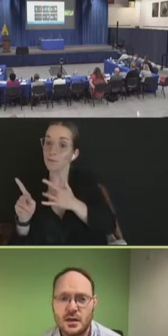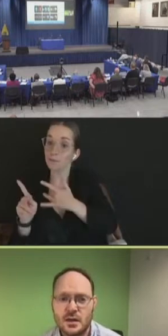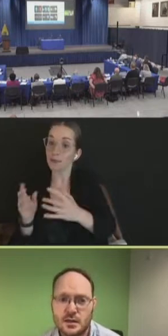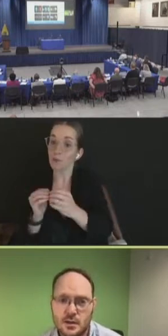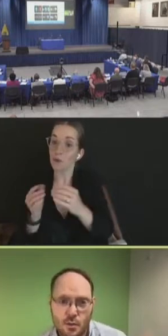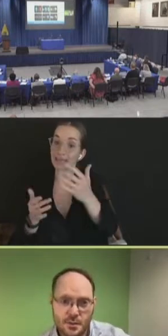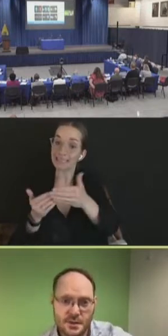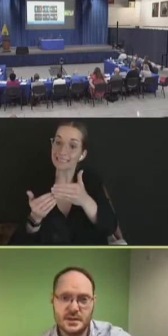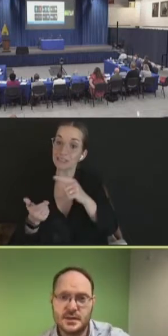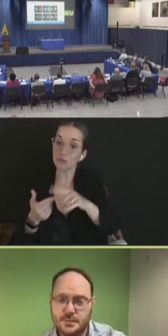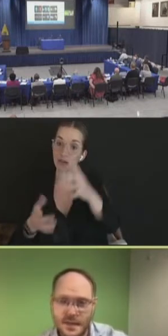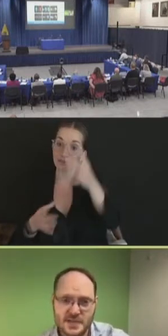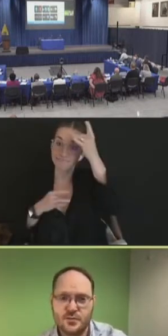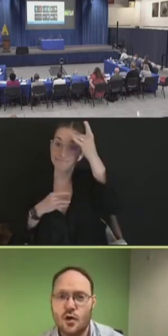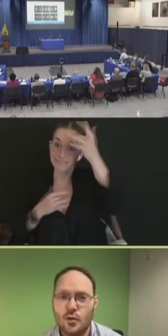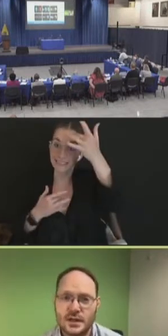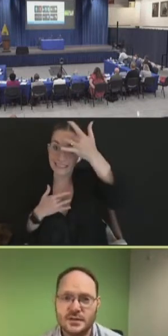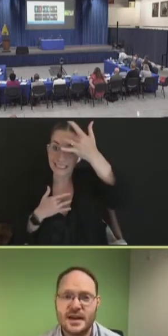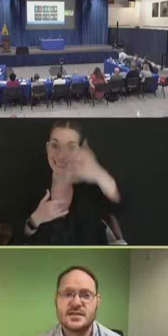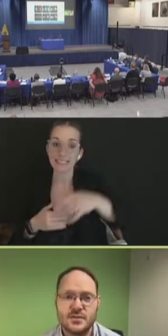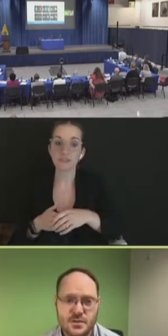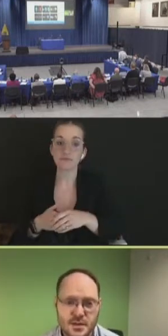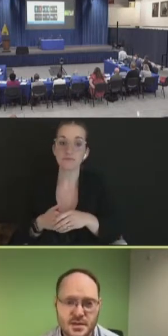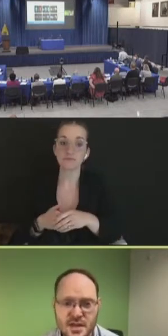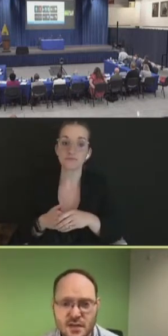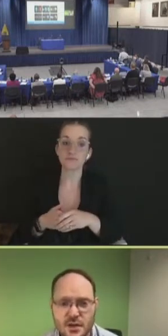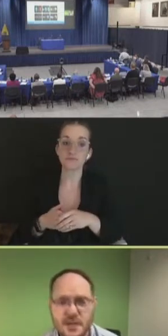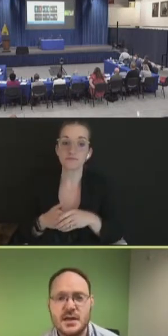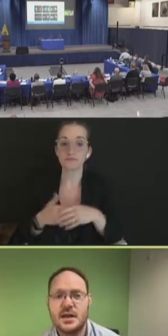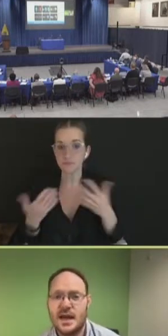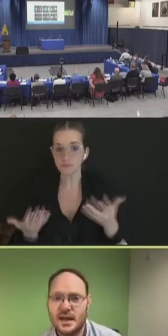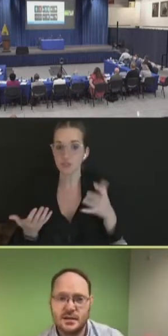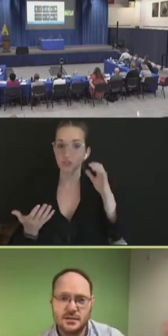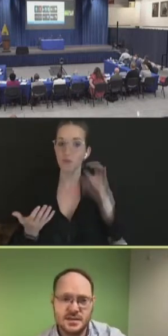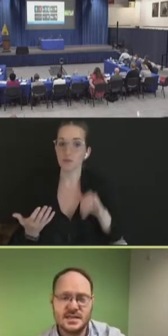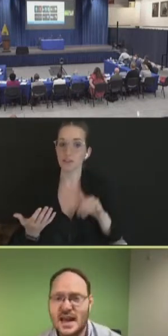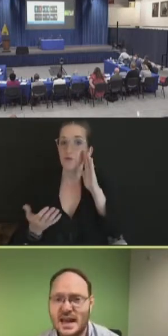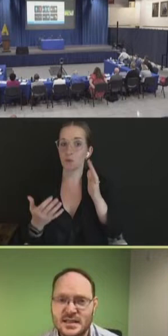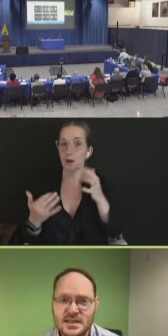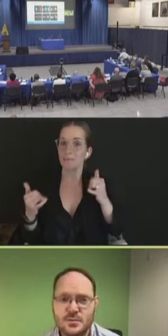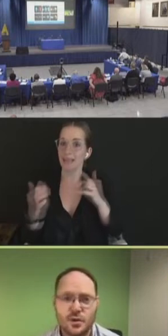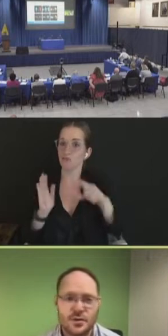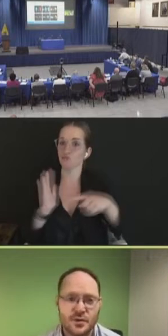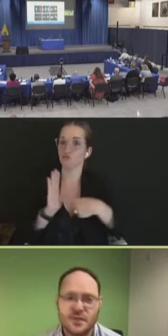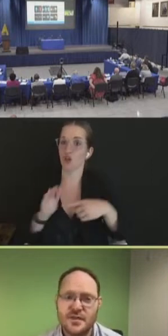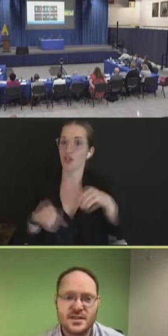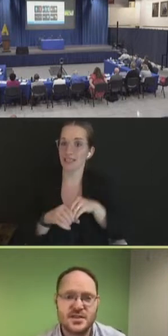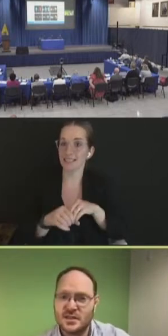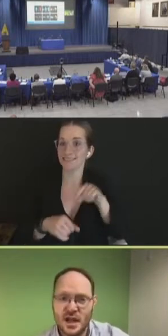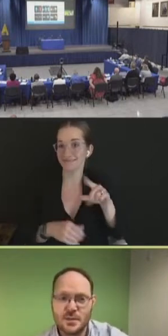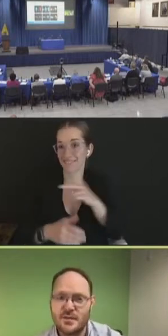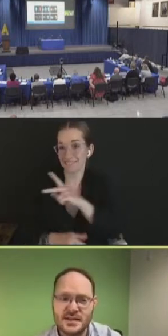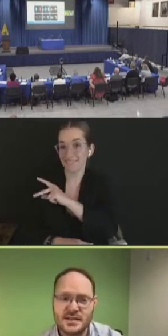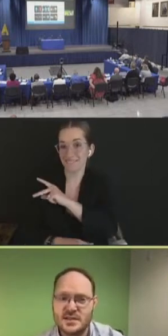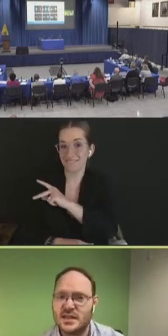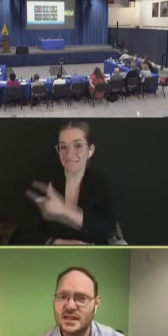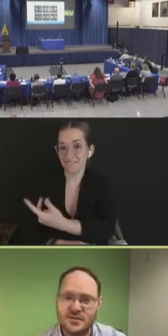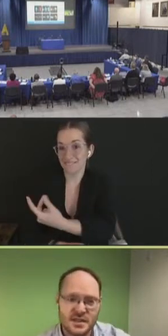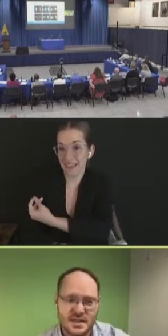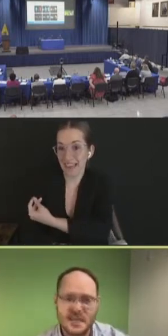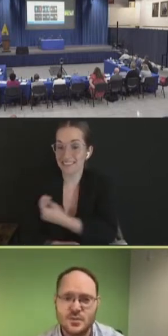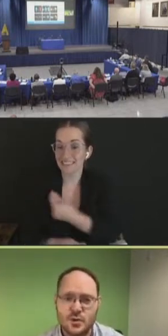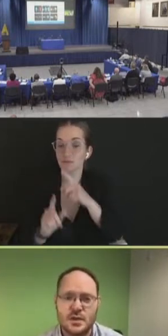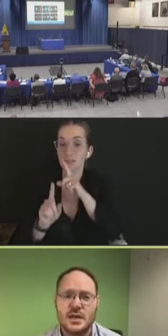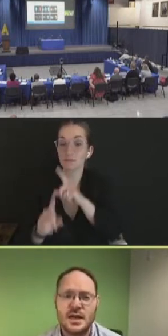there's comorbidity plays a role in vaccine responses generally. Seasonality is important for infection, the type of vaccines are